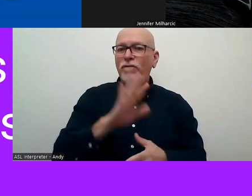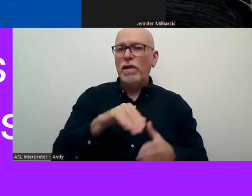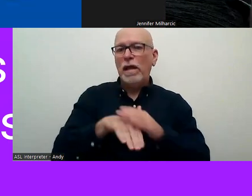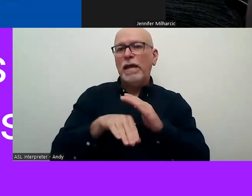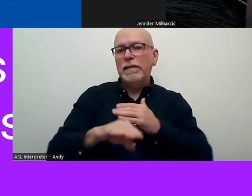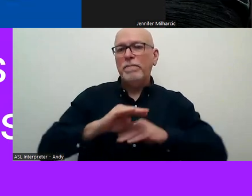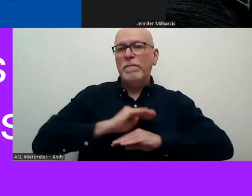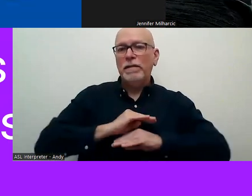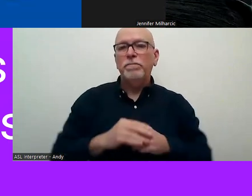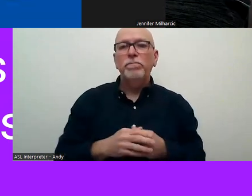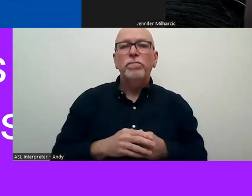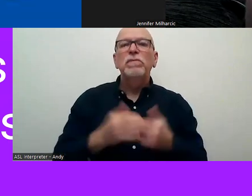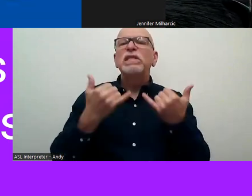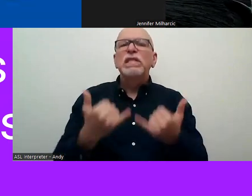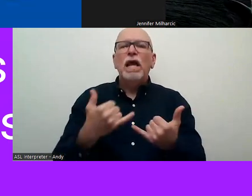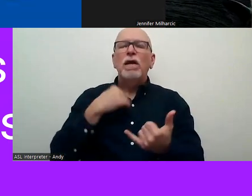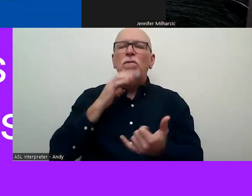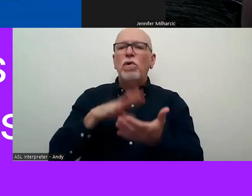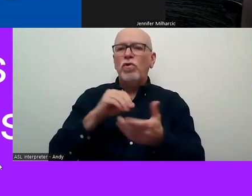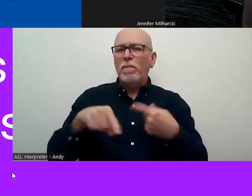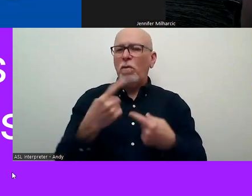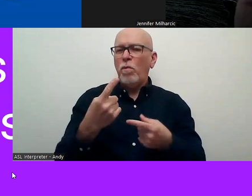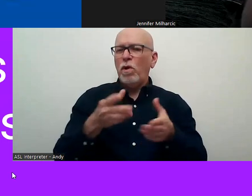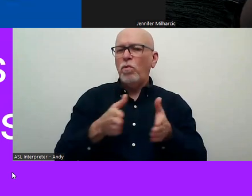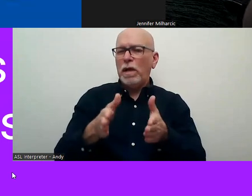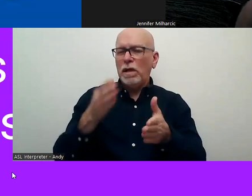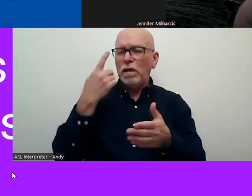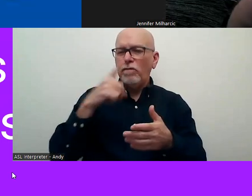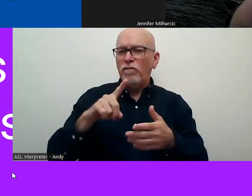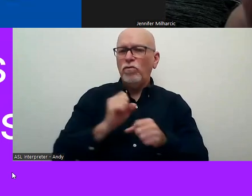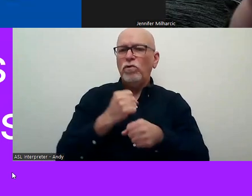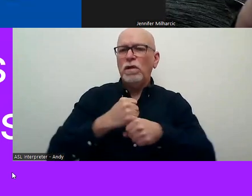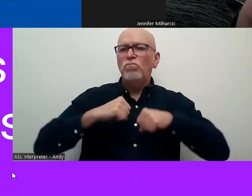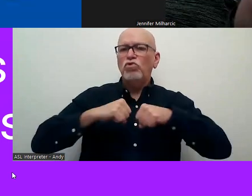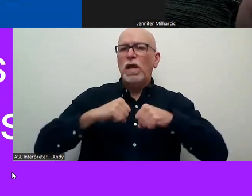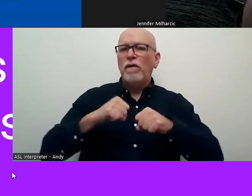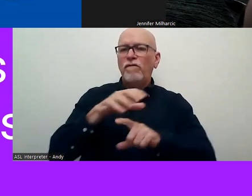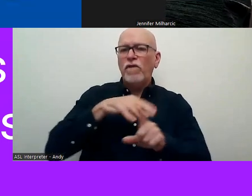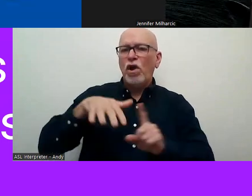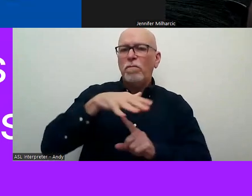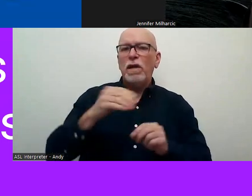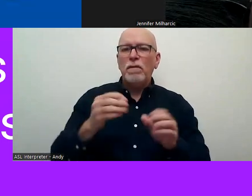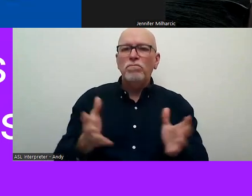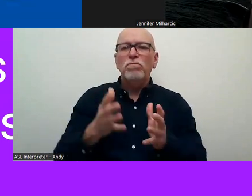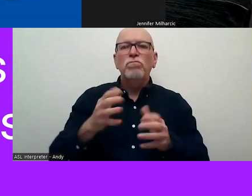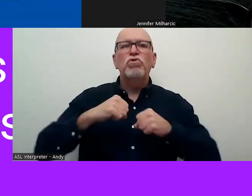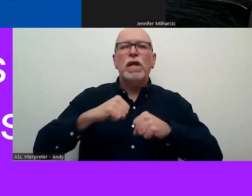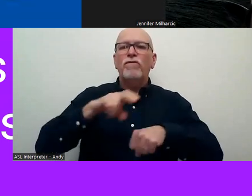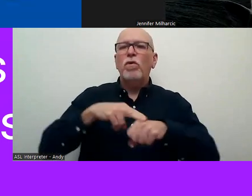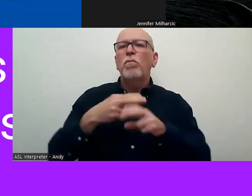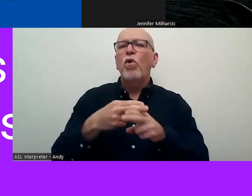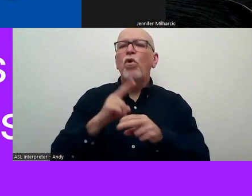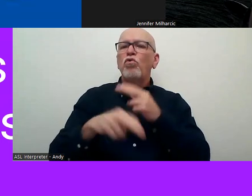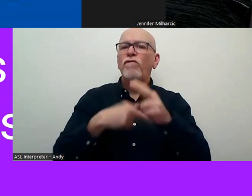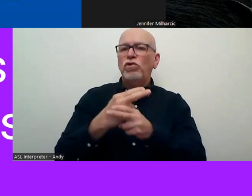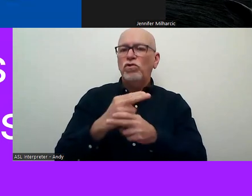now we will learn about one such strategy for creating protective environments and promoting protective norms called universal